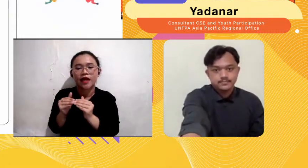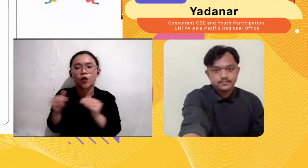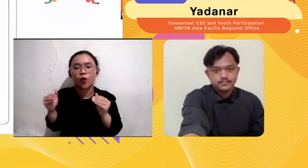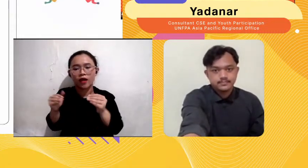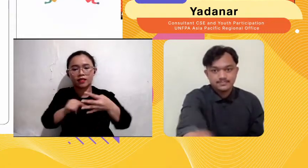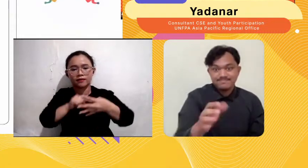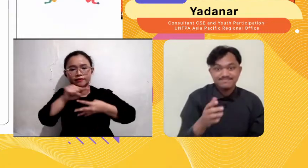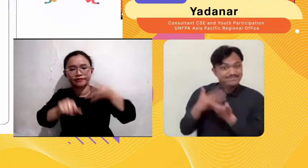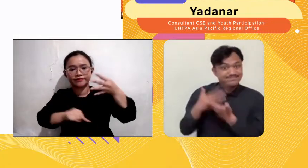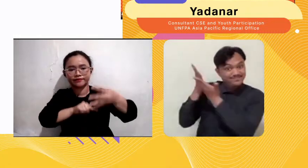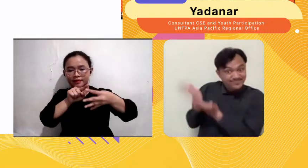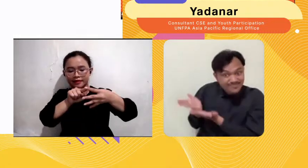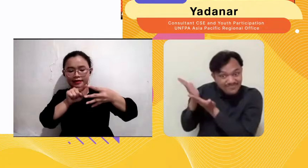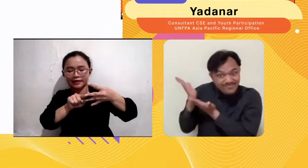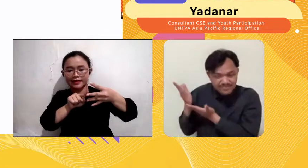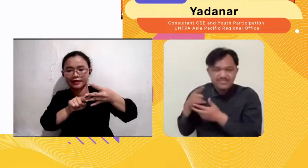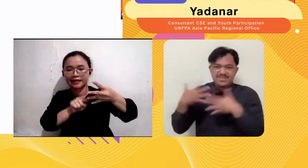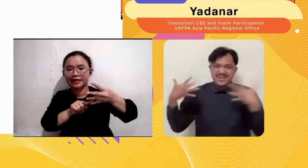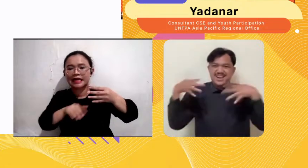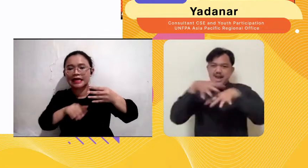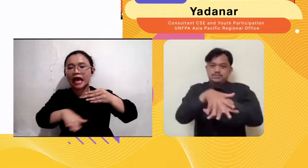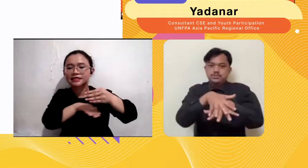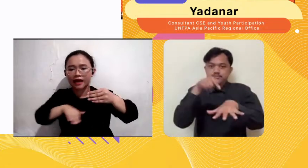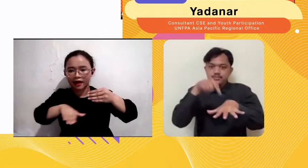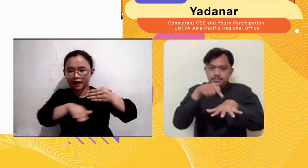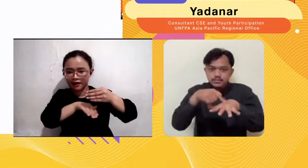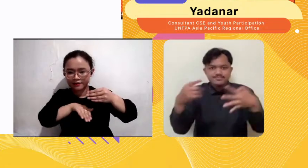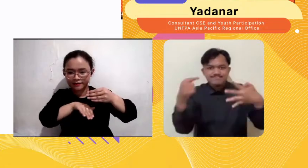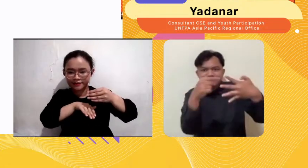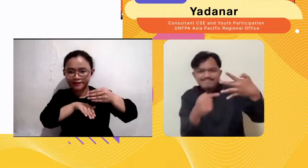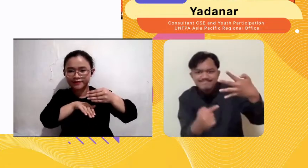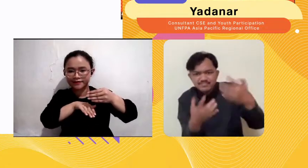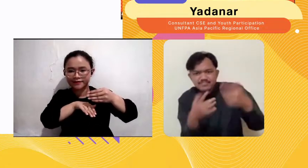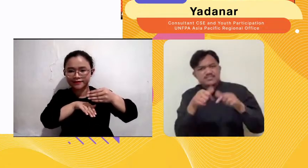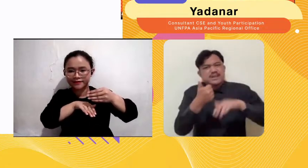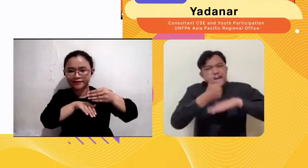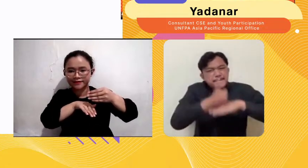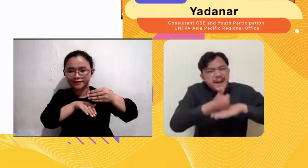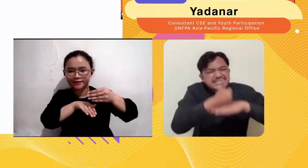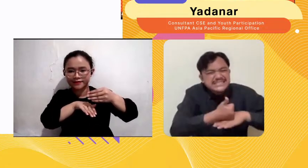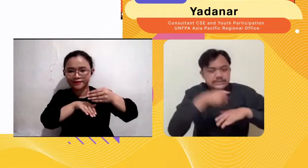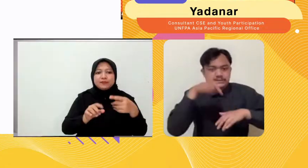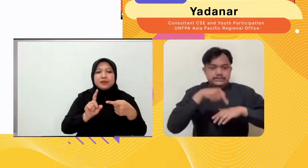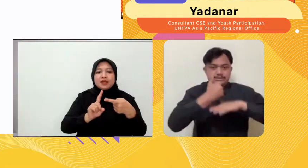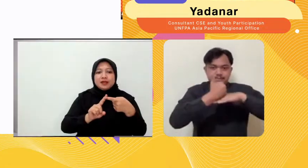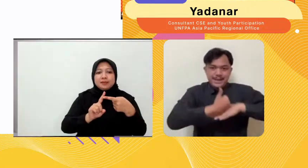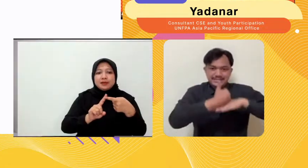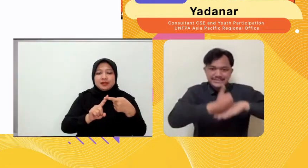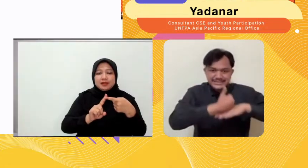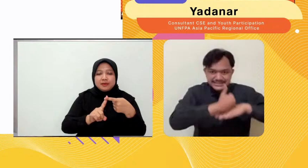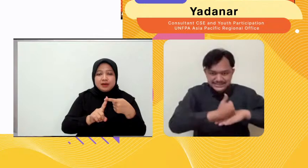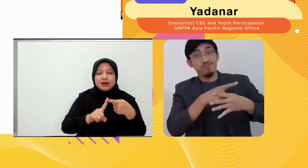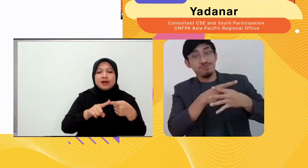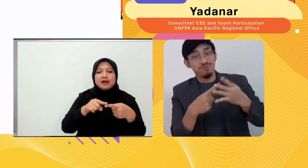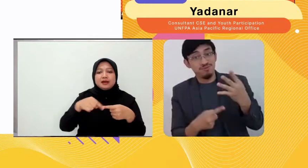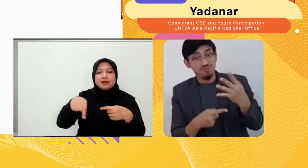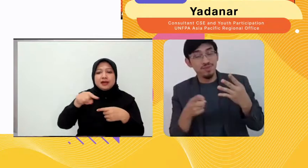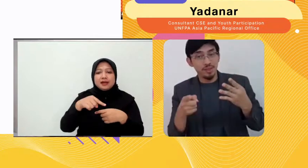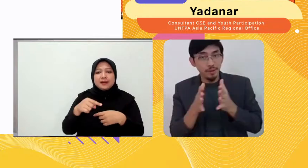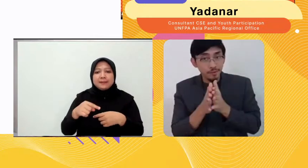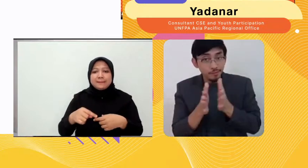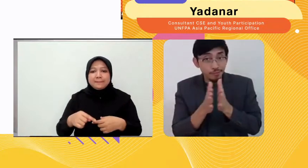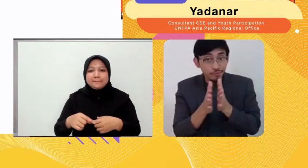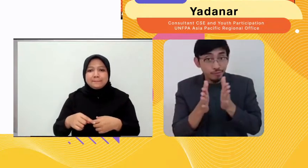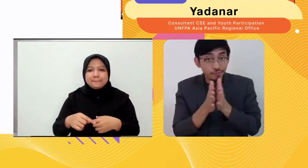through these one by one. So for the first component, and there are sub-themes, and the